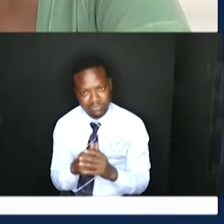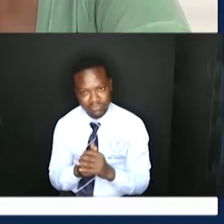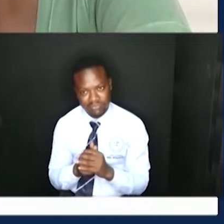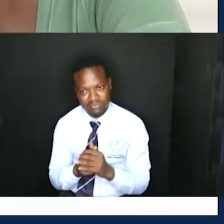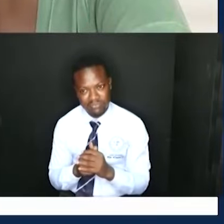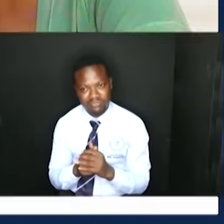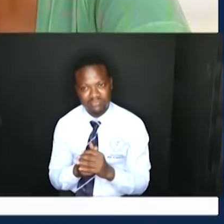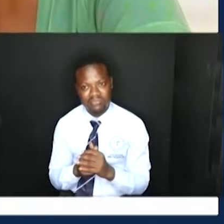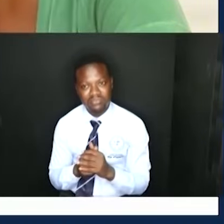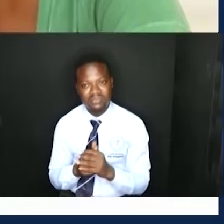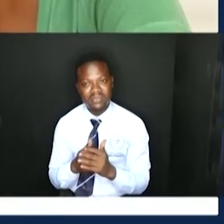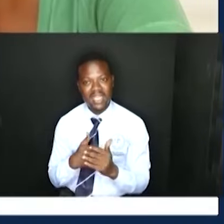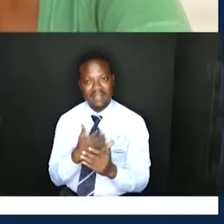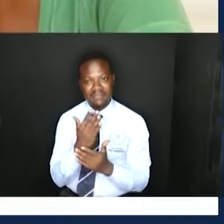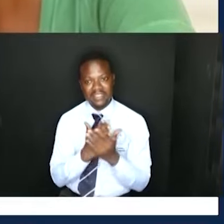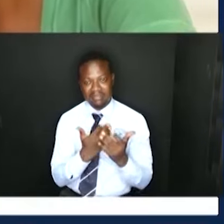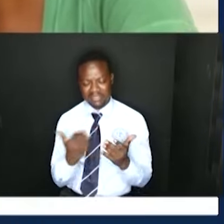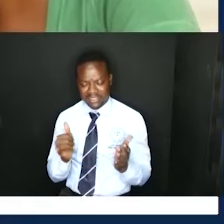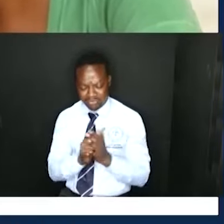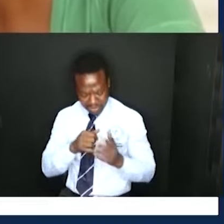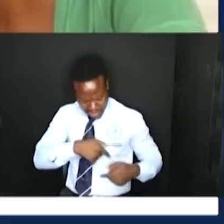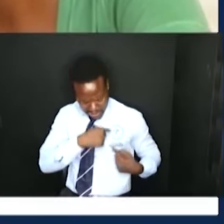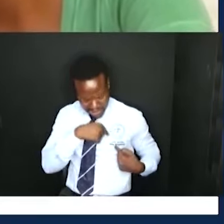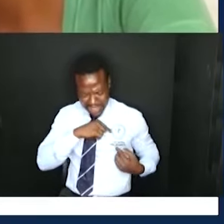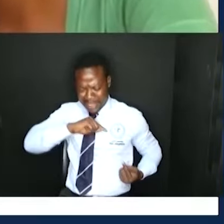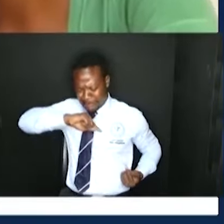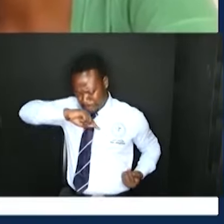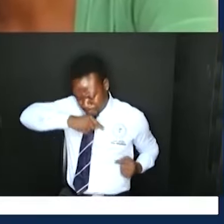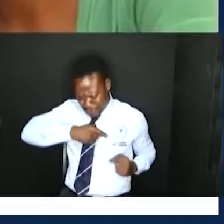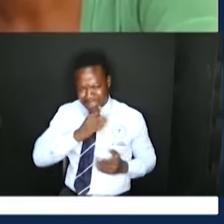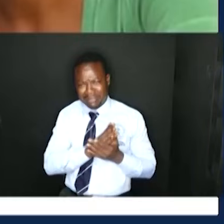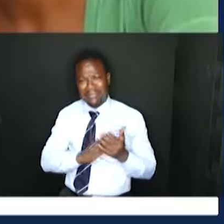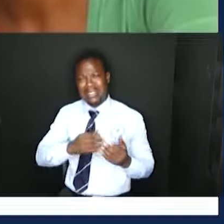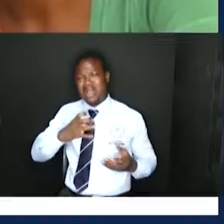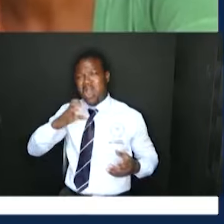certain things that it is hurting you.